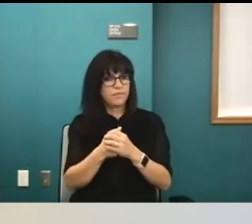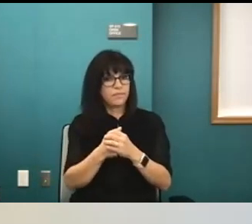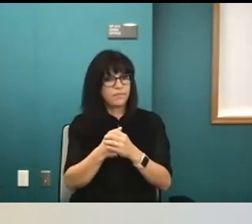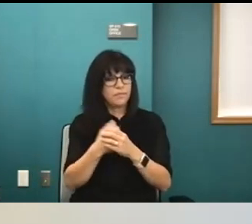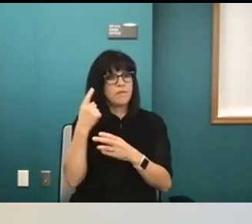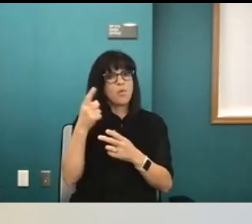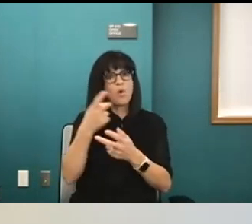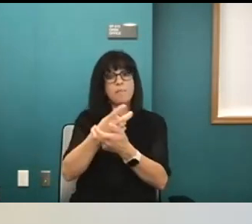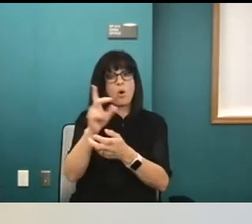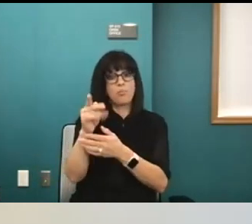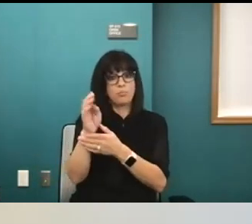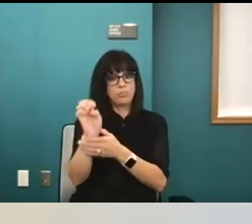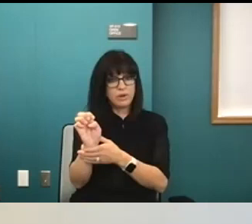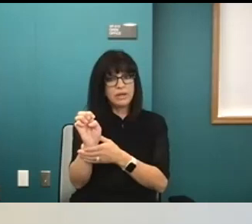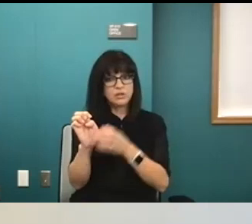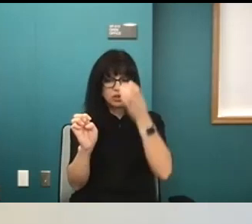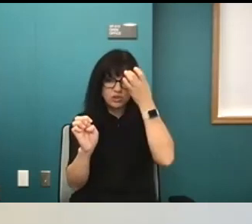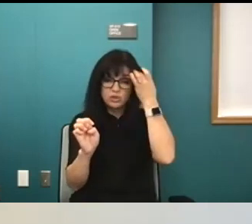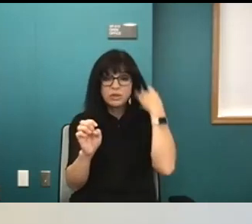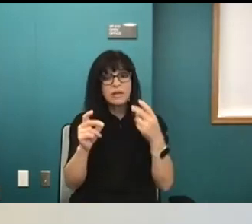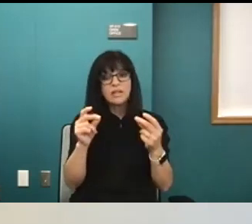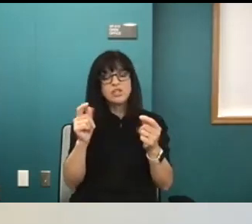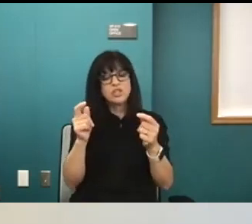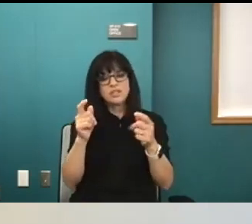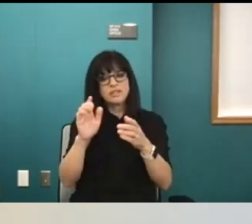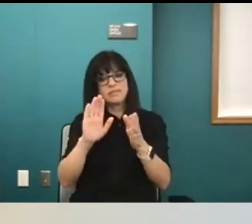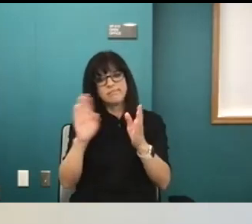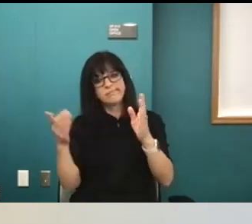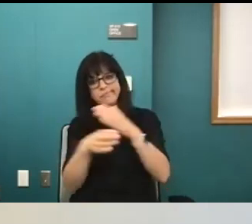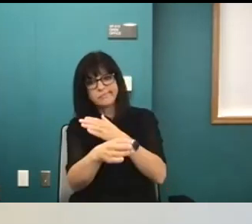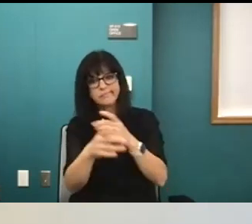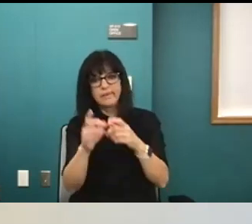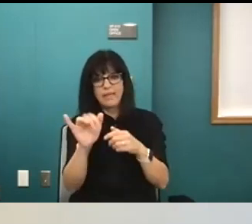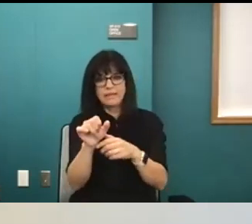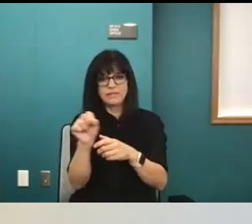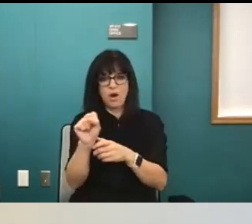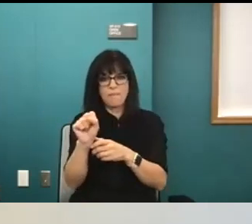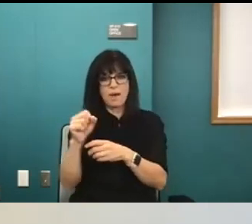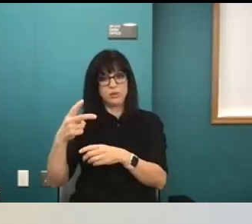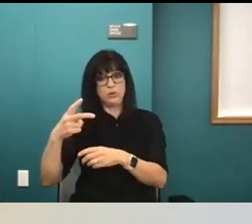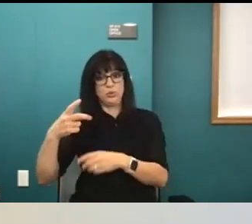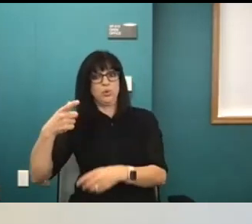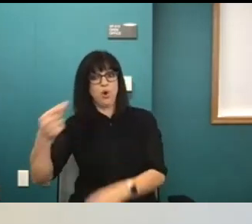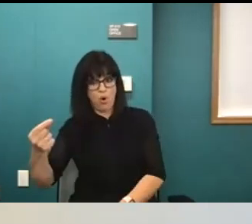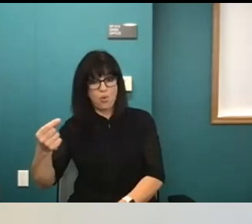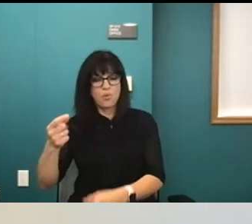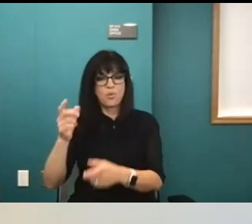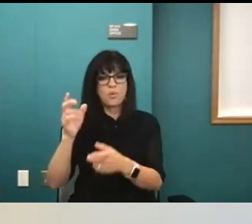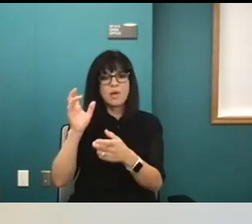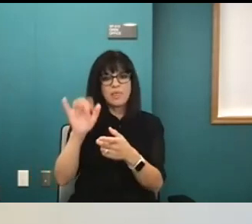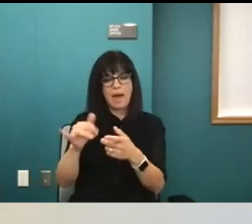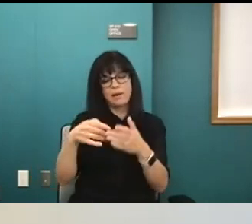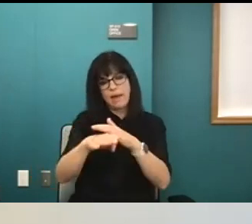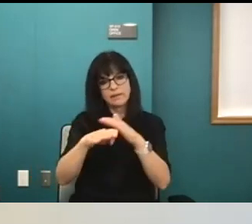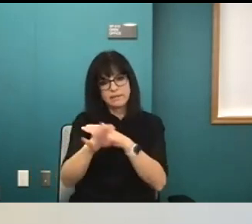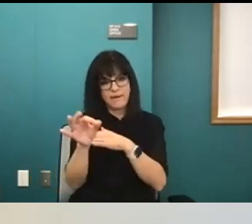again, it's semi-direct in that it goes into the Samba to go, and then that will allow the Bone Bridge to access that FM technology. But